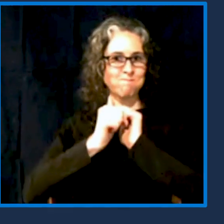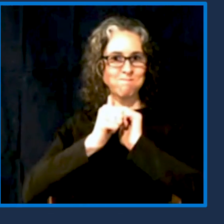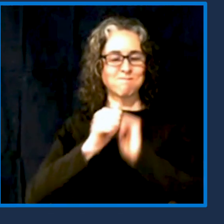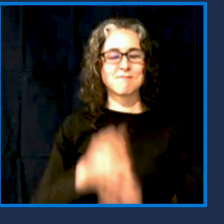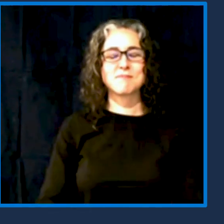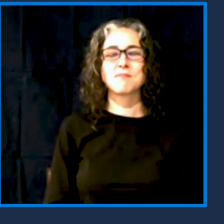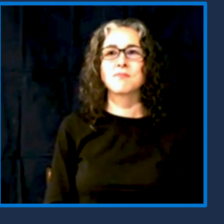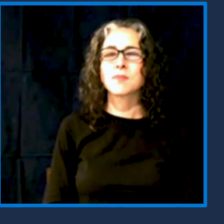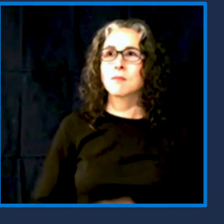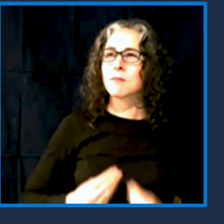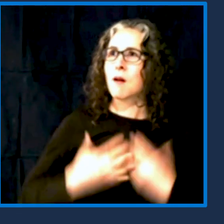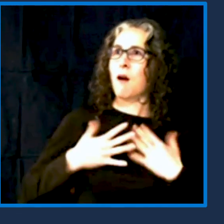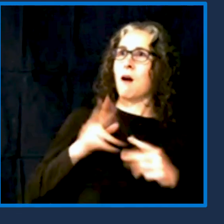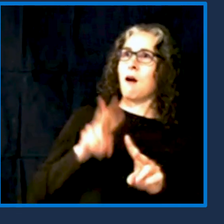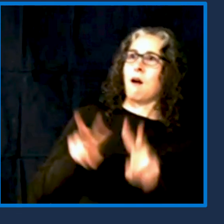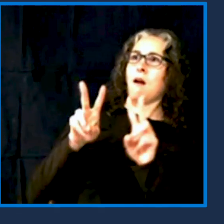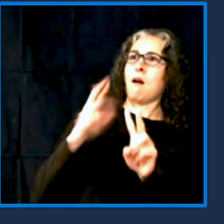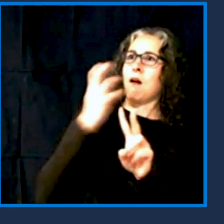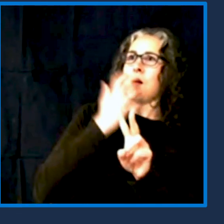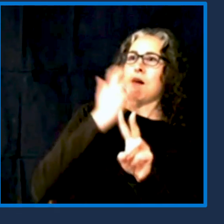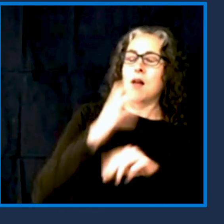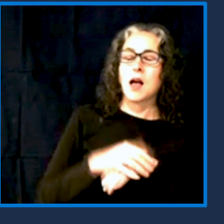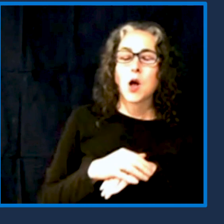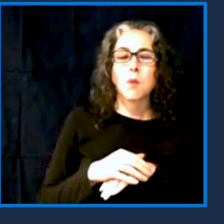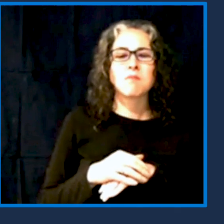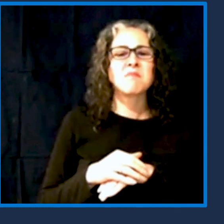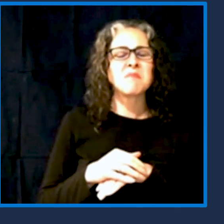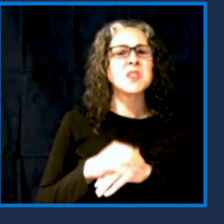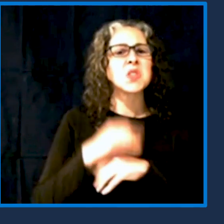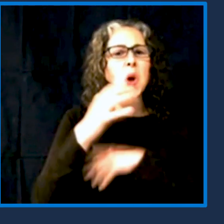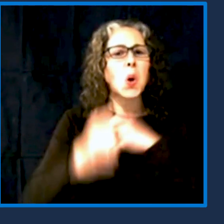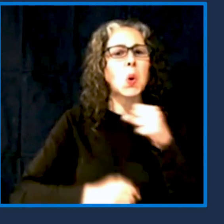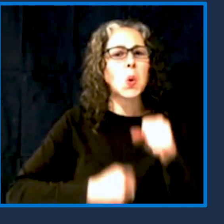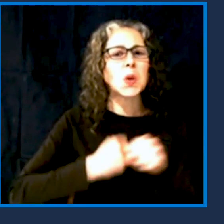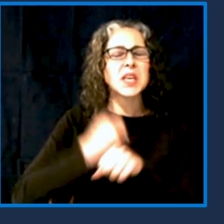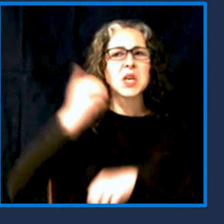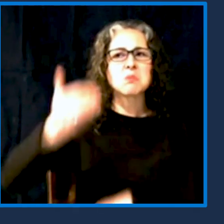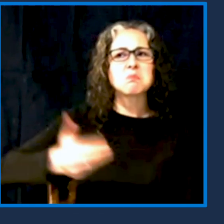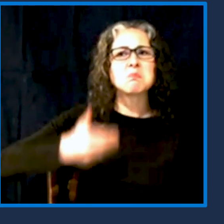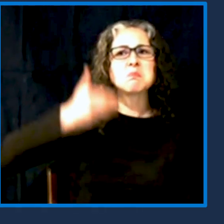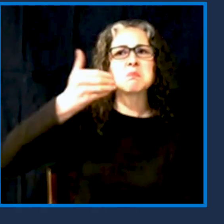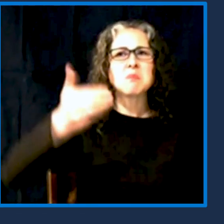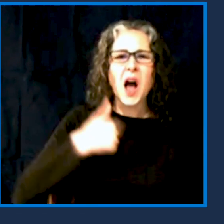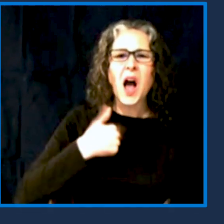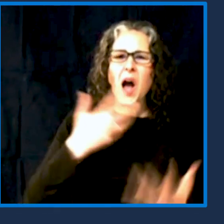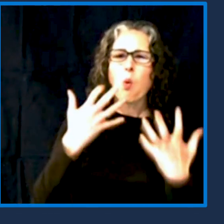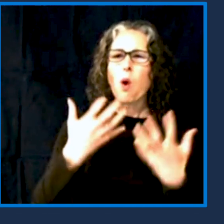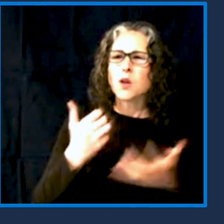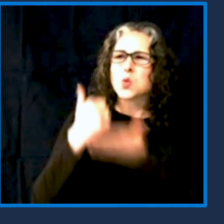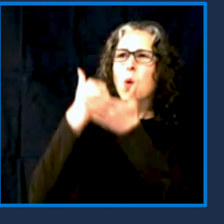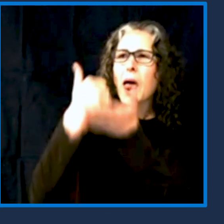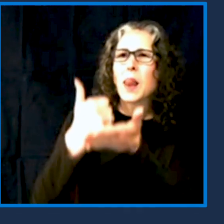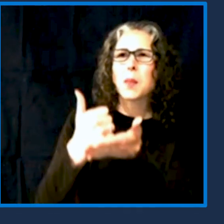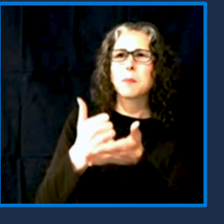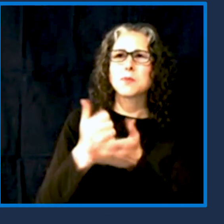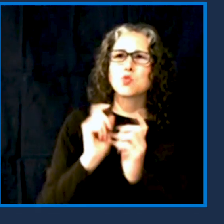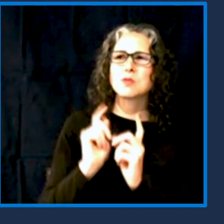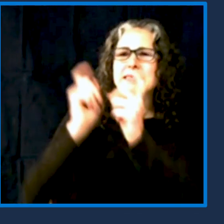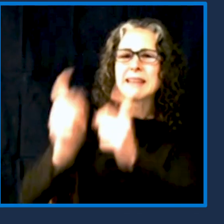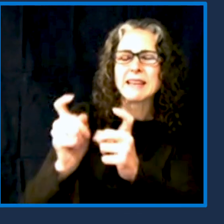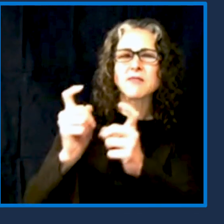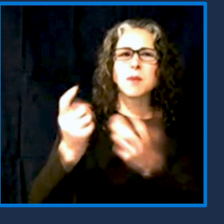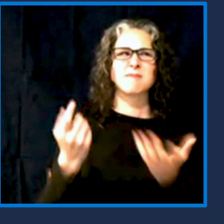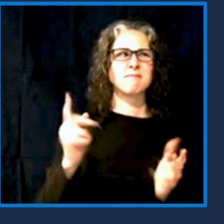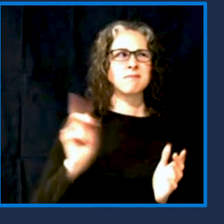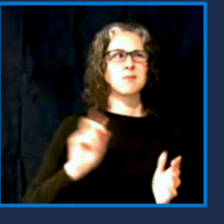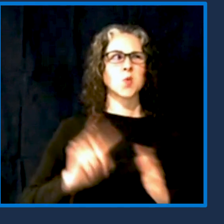the years, I've always wanted to help and give back and do something there, but I just didn't know where to start. A